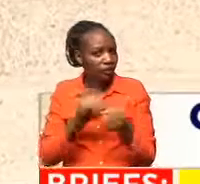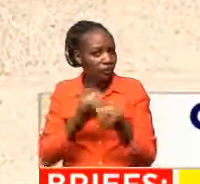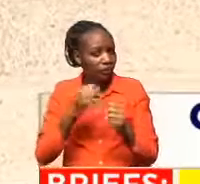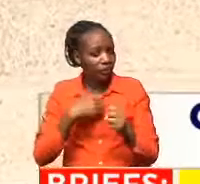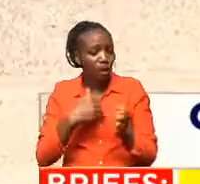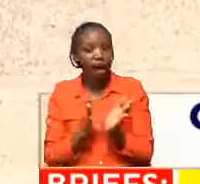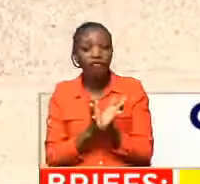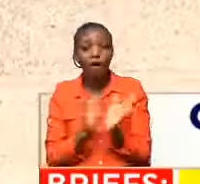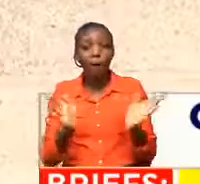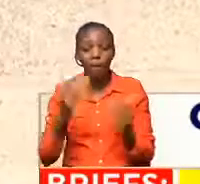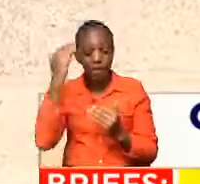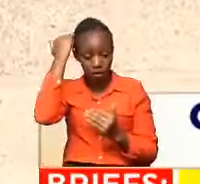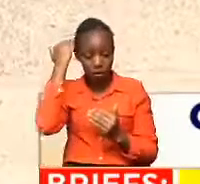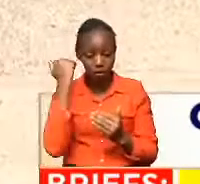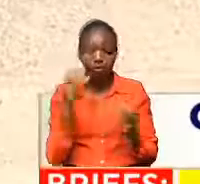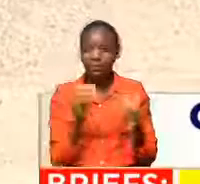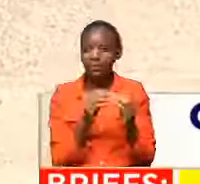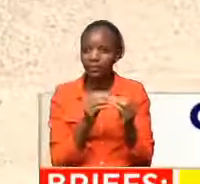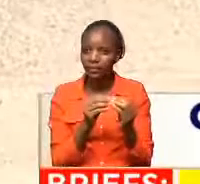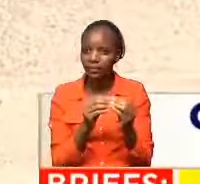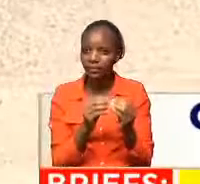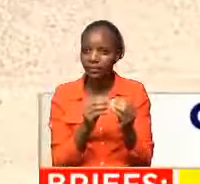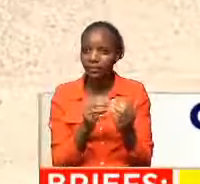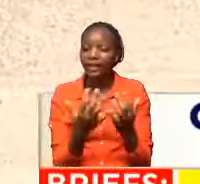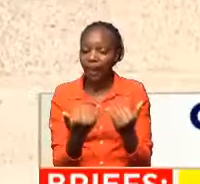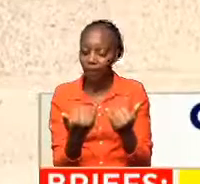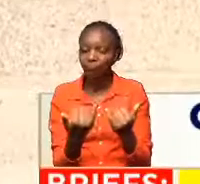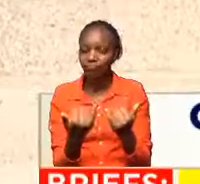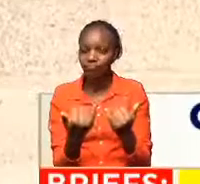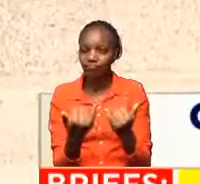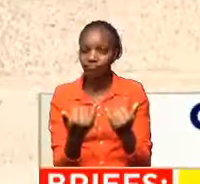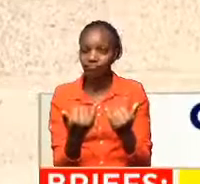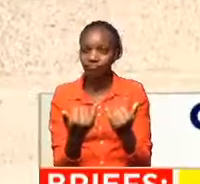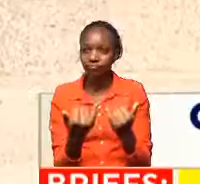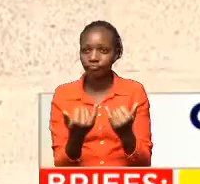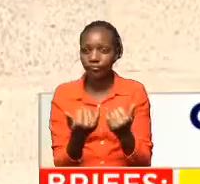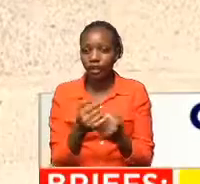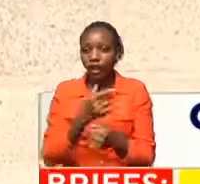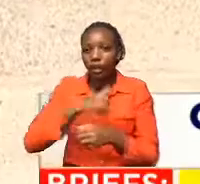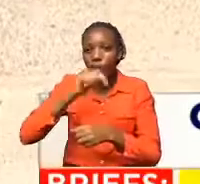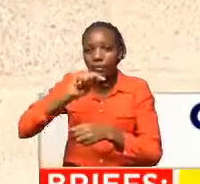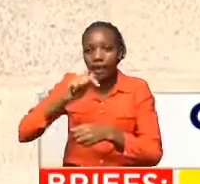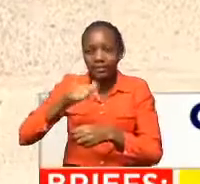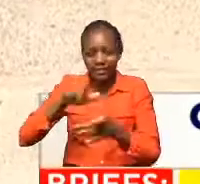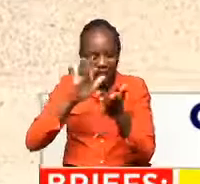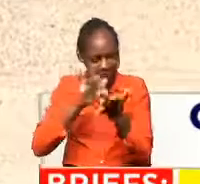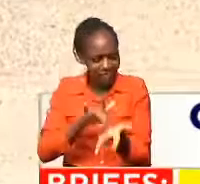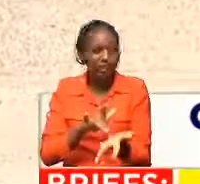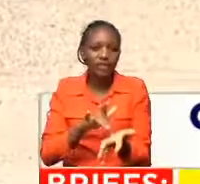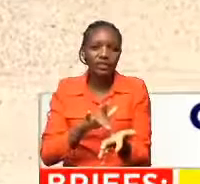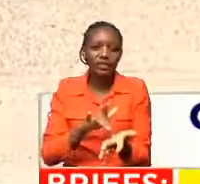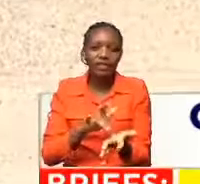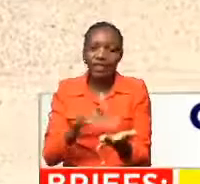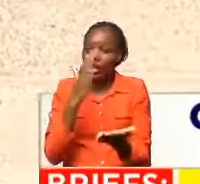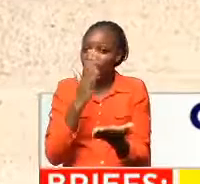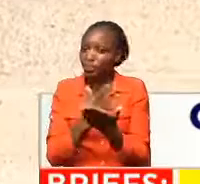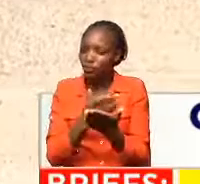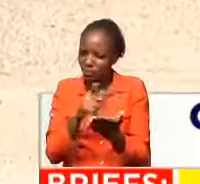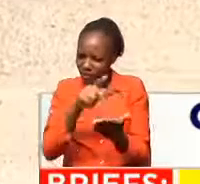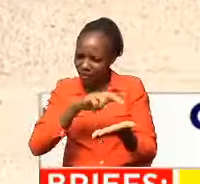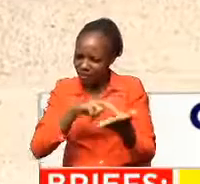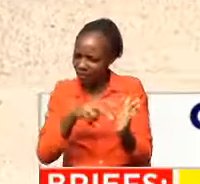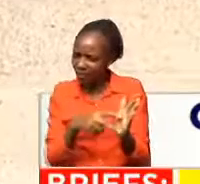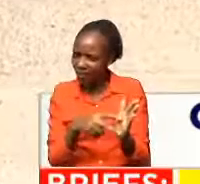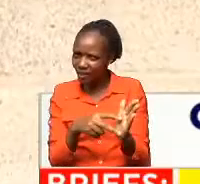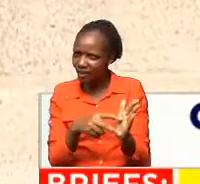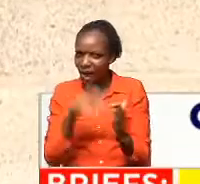court sessions at this time. We must, however, emphasize that this does not mean that